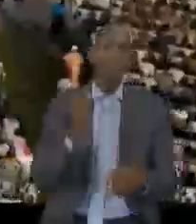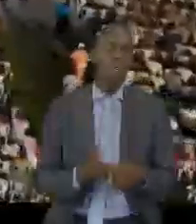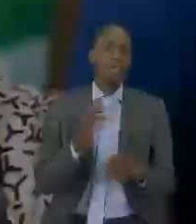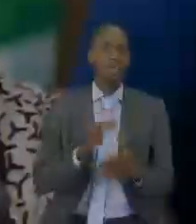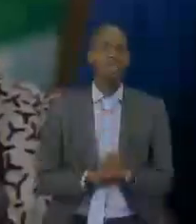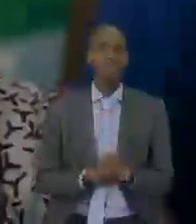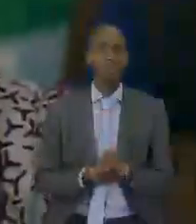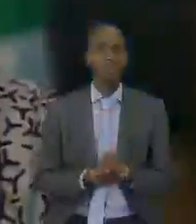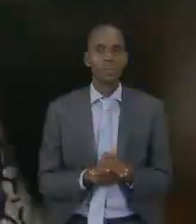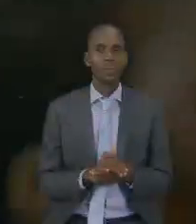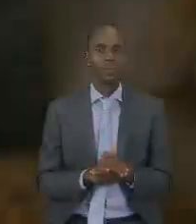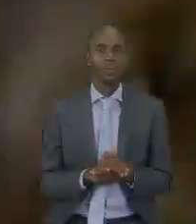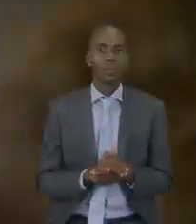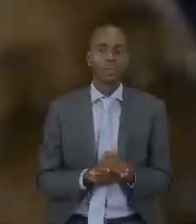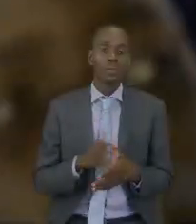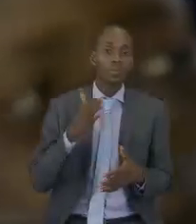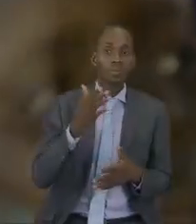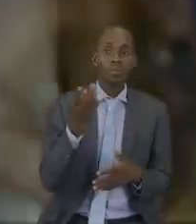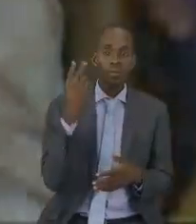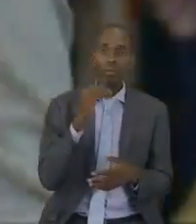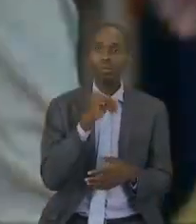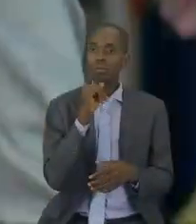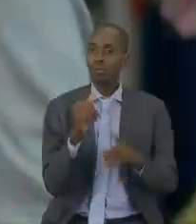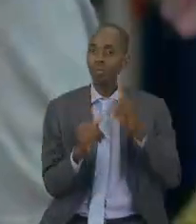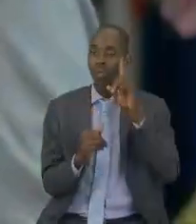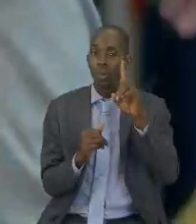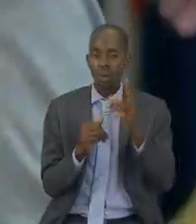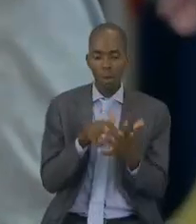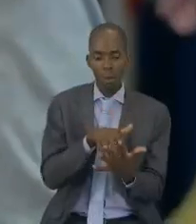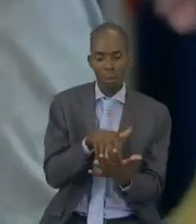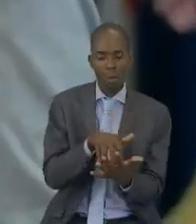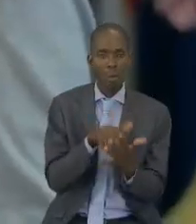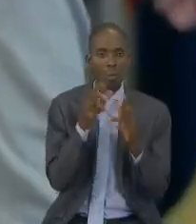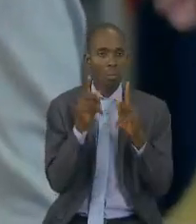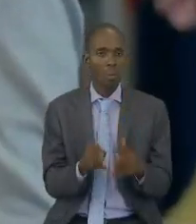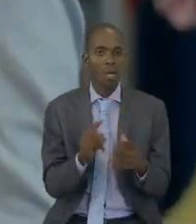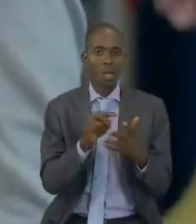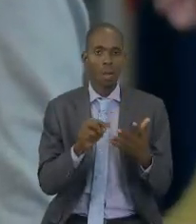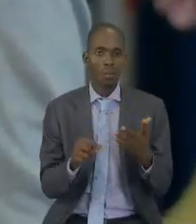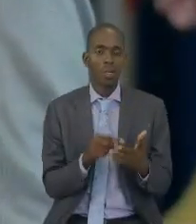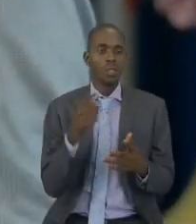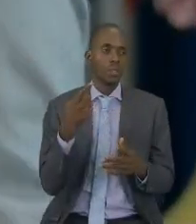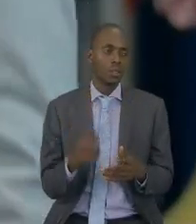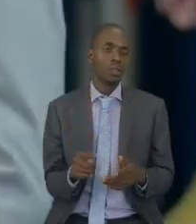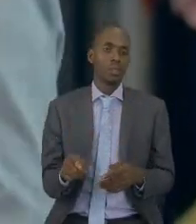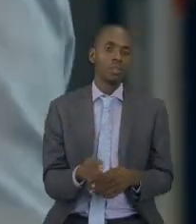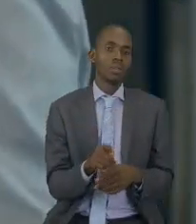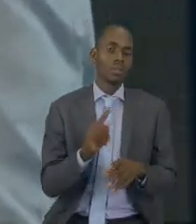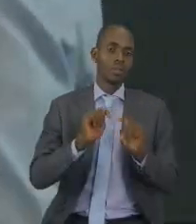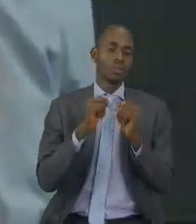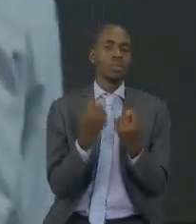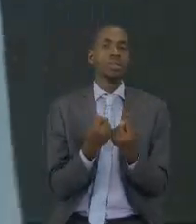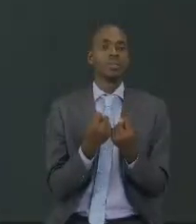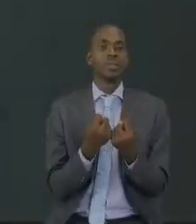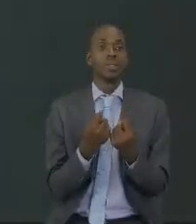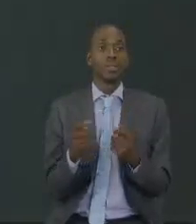name. There was not one feeble person among their tribes. They